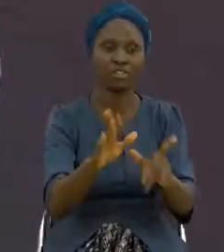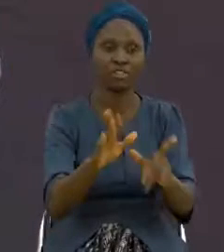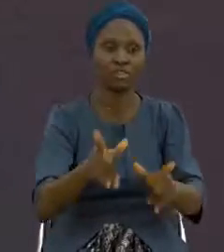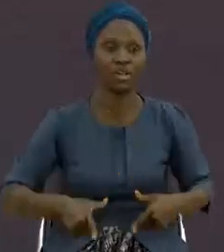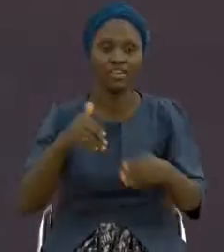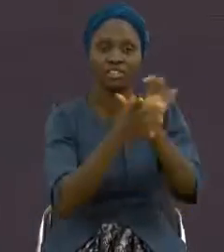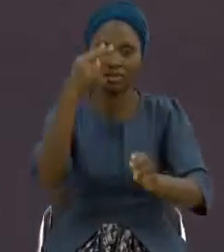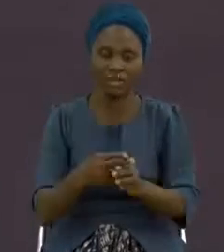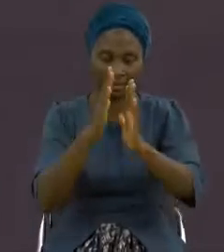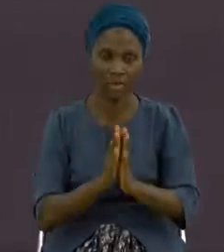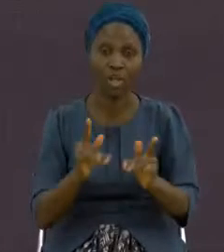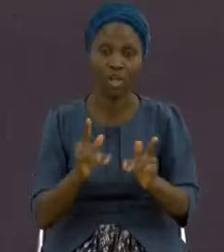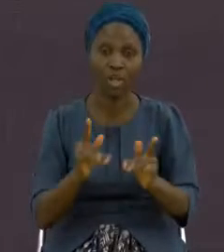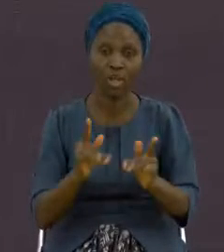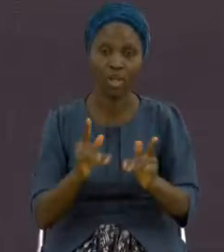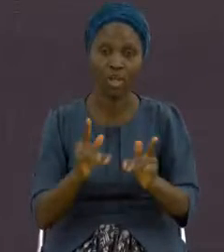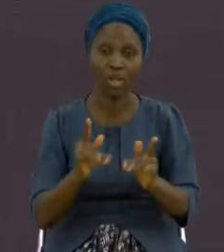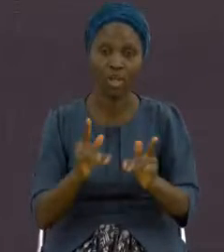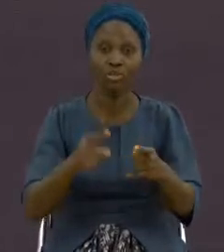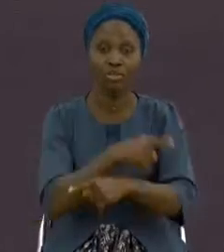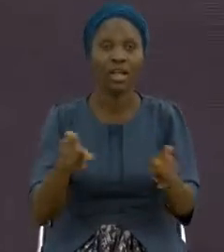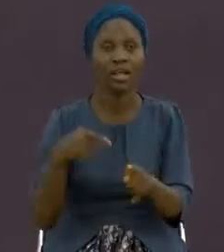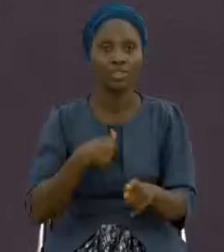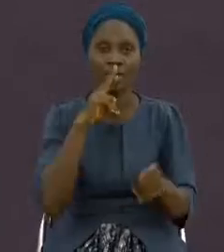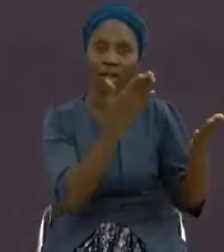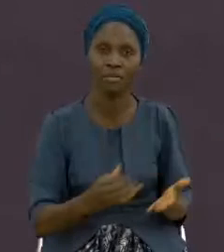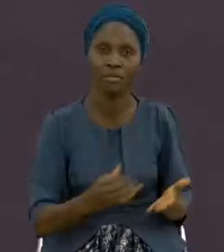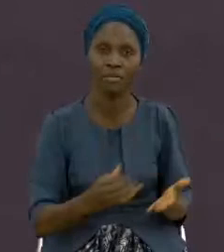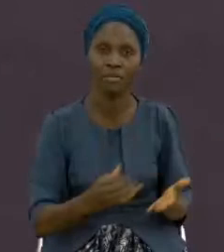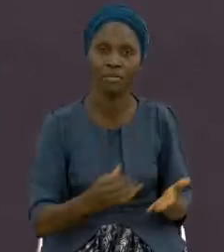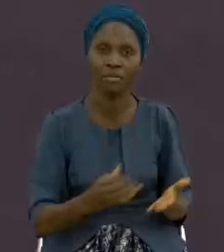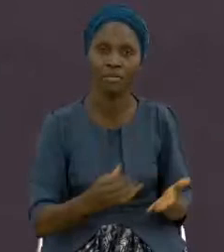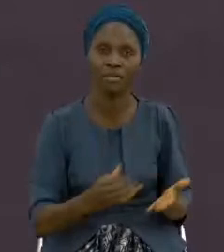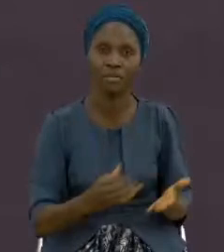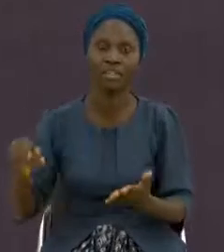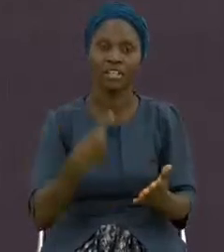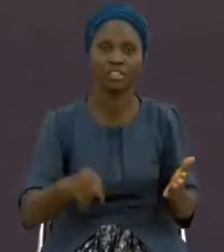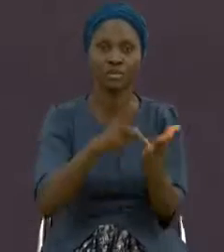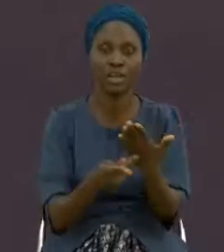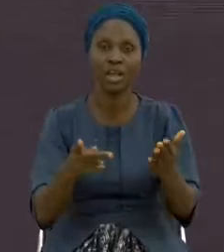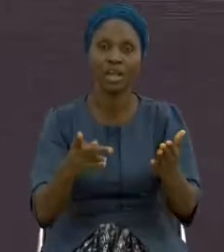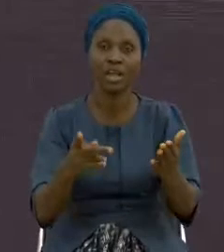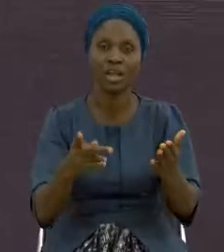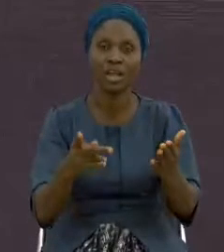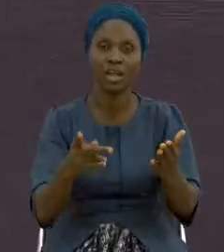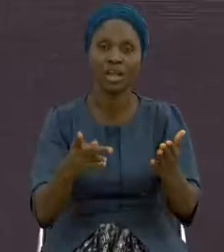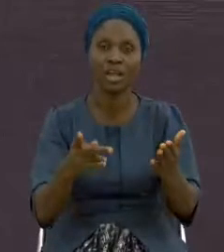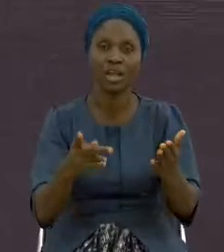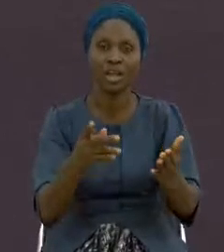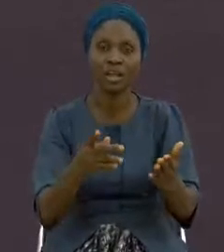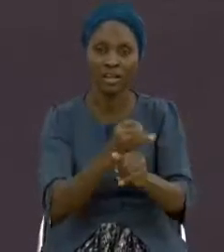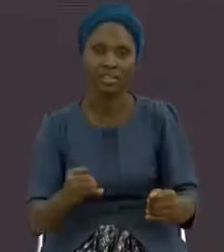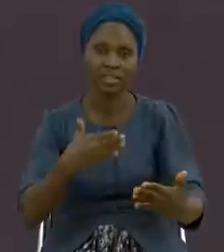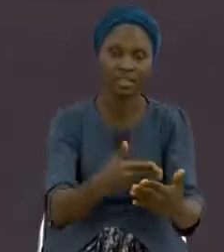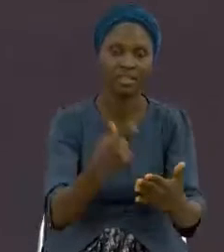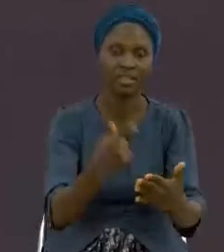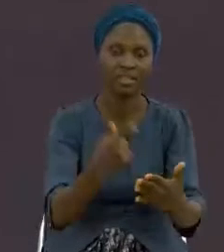bringing the crusade, we're getting near the end of this great